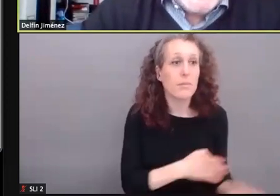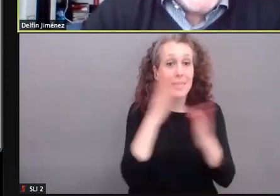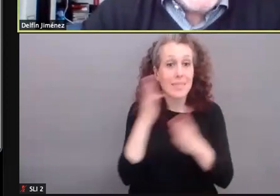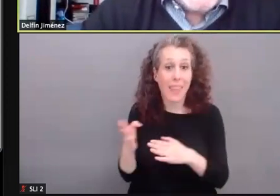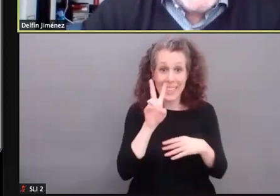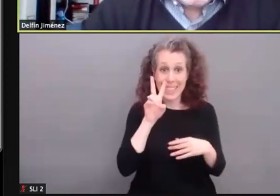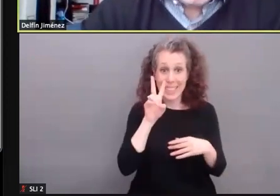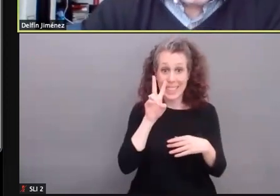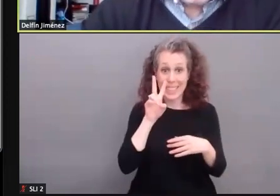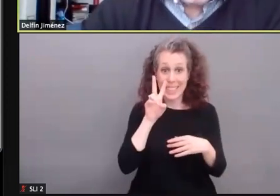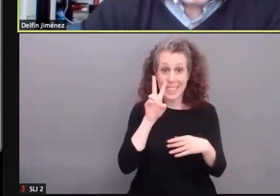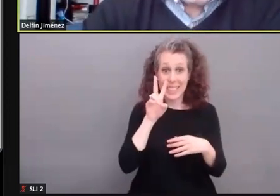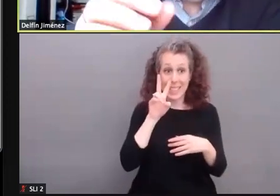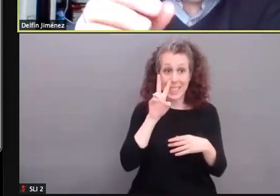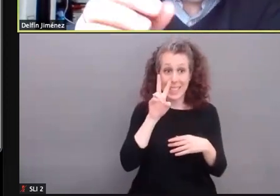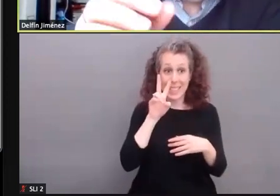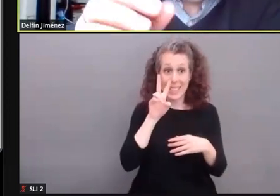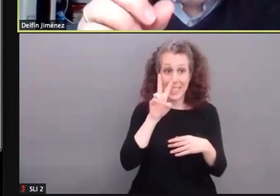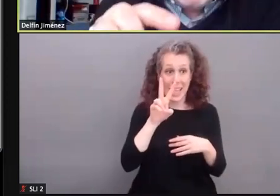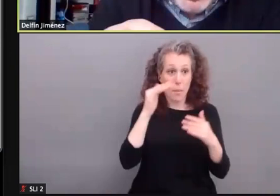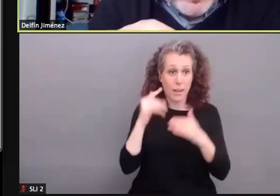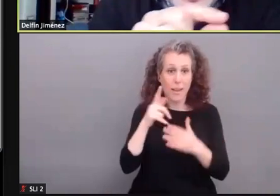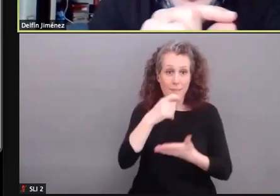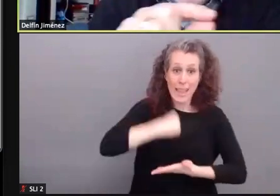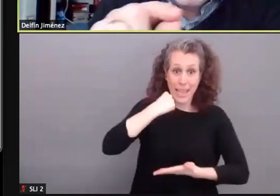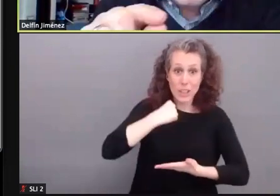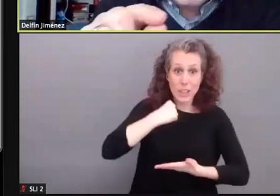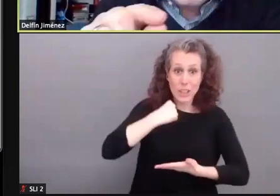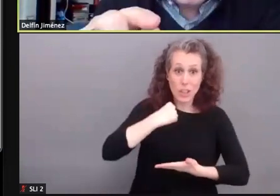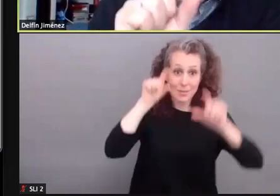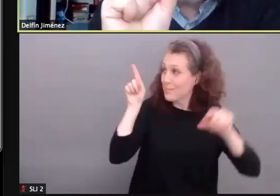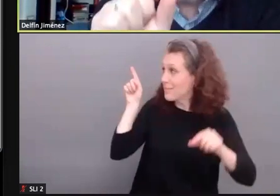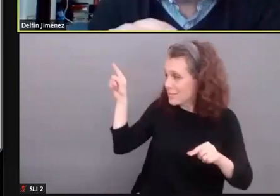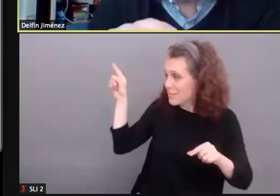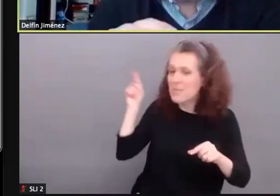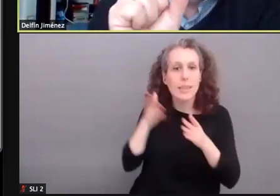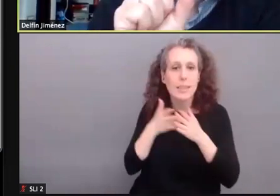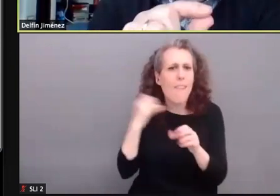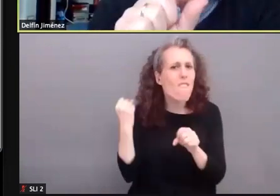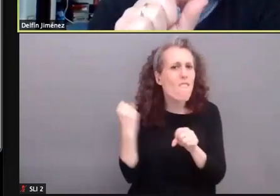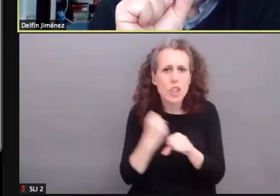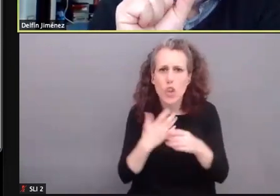Validation, we specify what functional